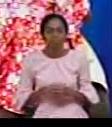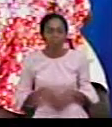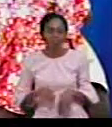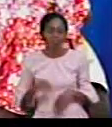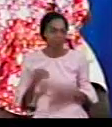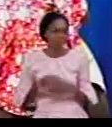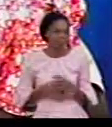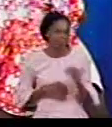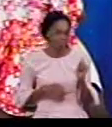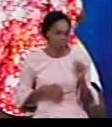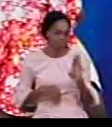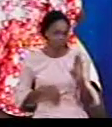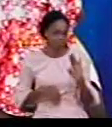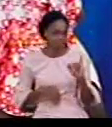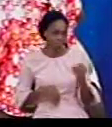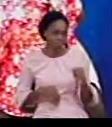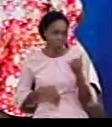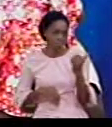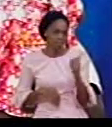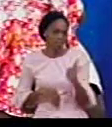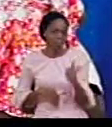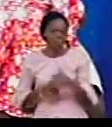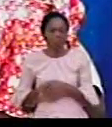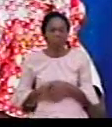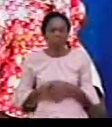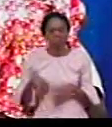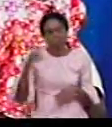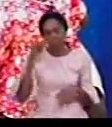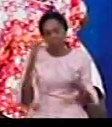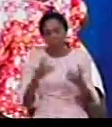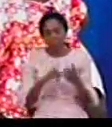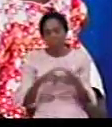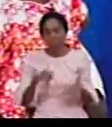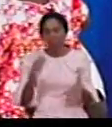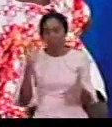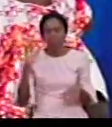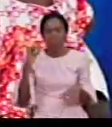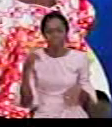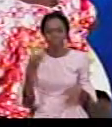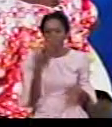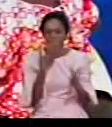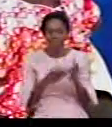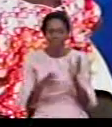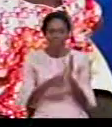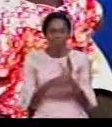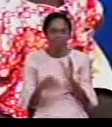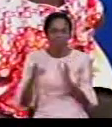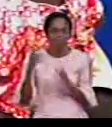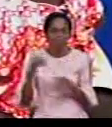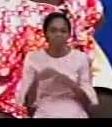Overcoma district. I want to testify the goodness of the Lord in my life and that of my family.